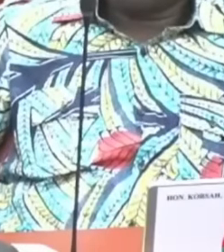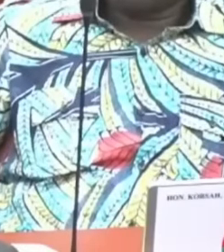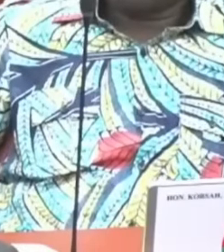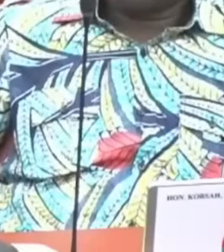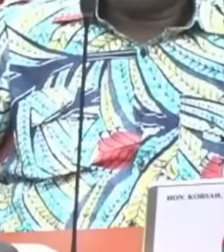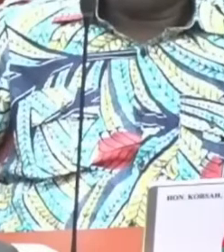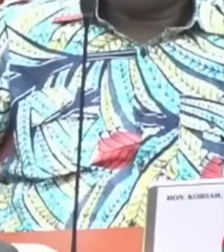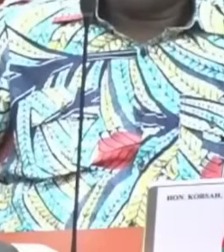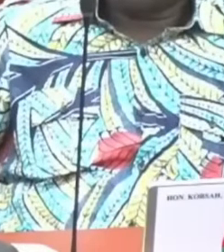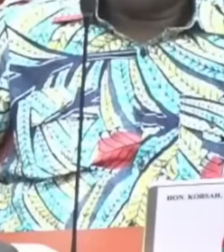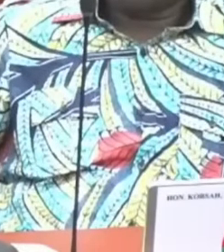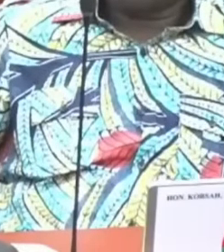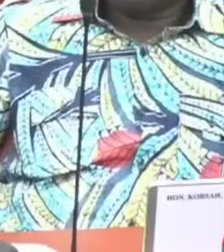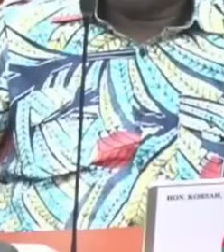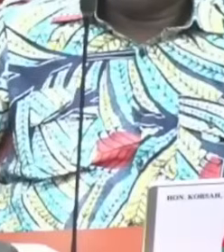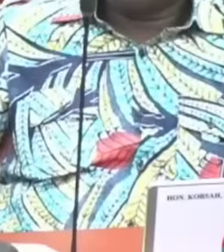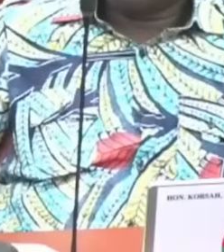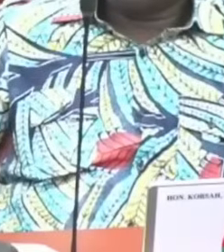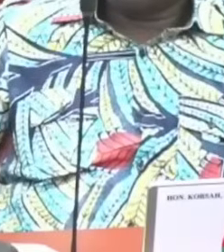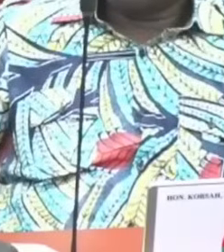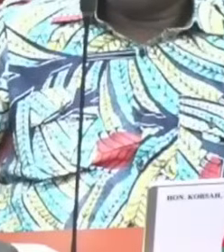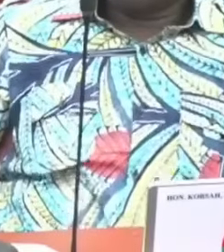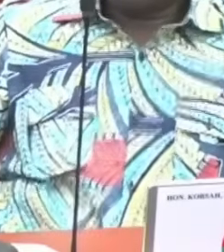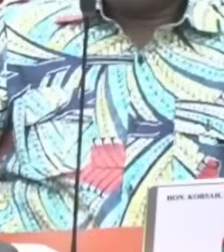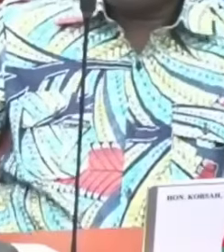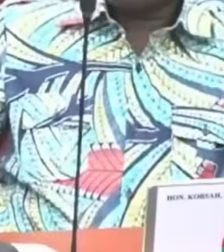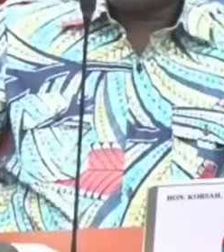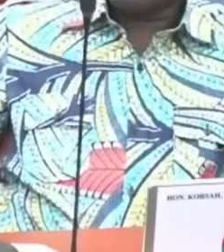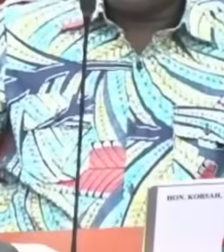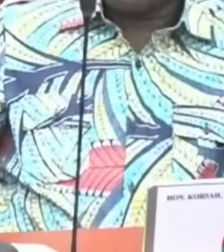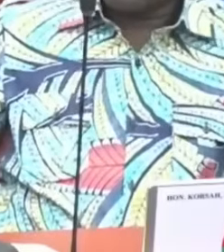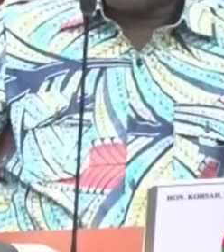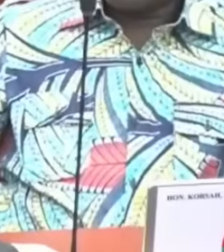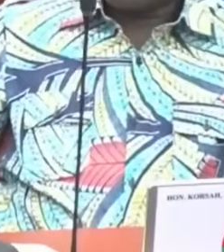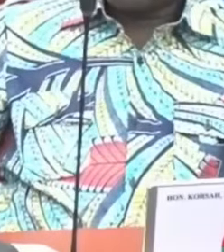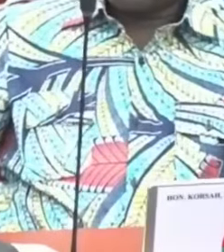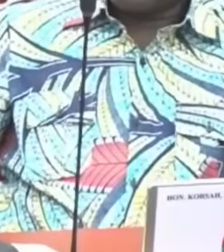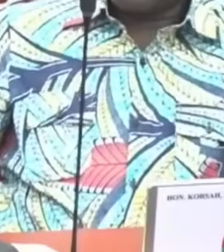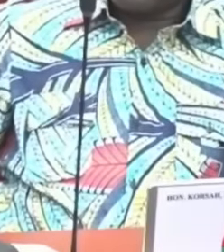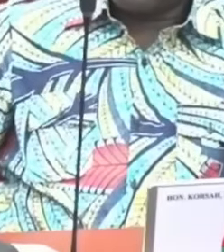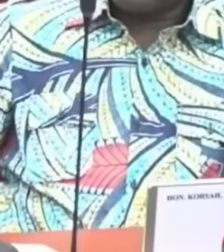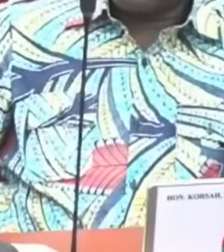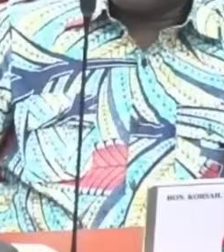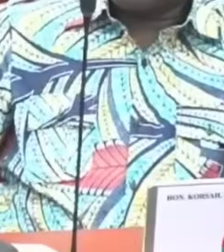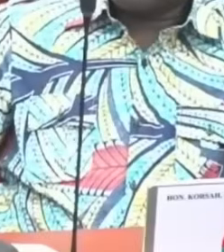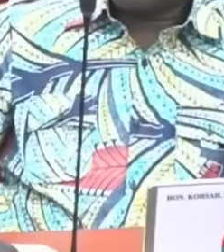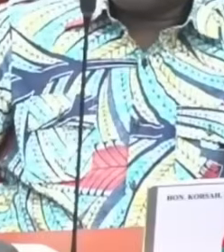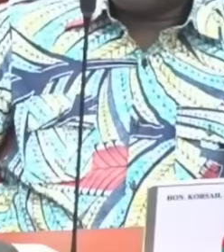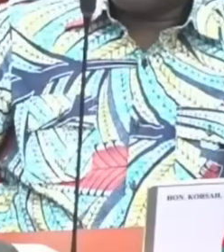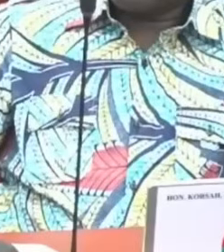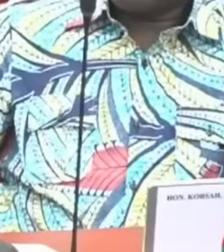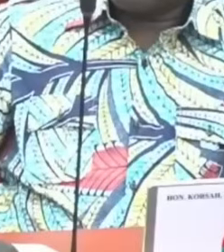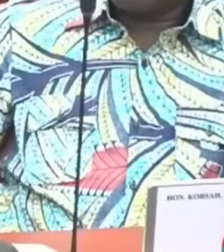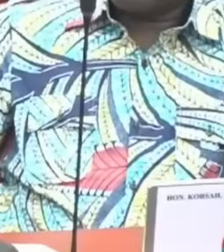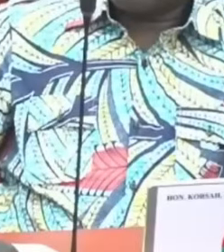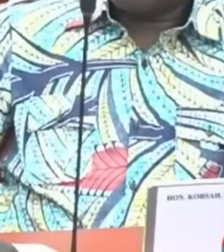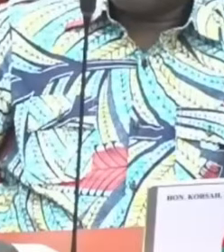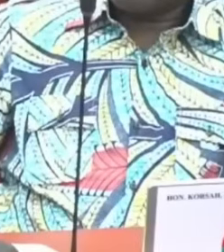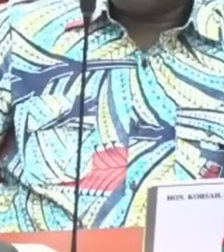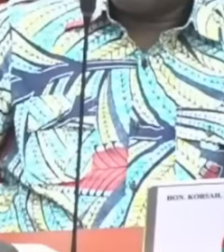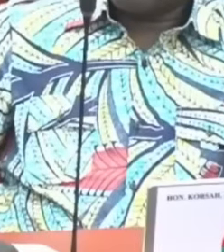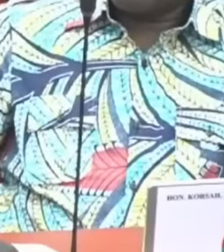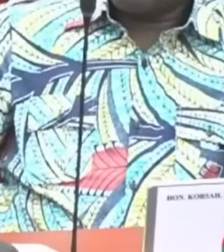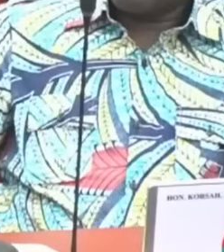are self-sufficient when it comes to food security. The question is, Mr. Speaker, in the light of these